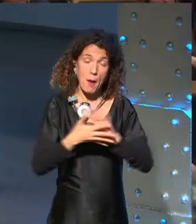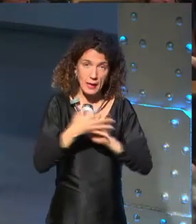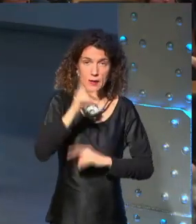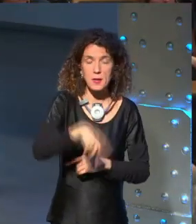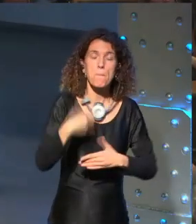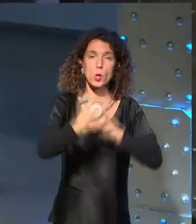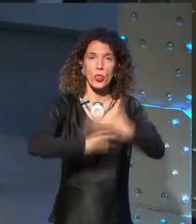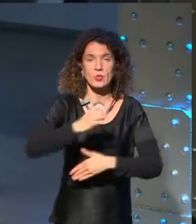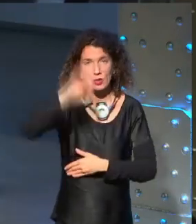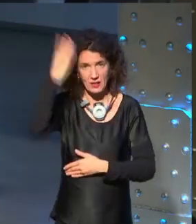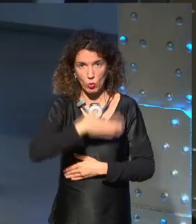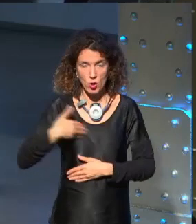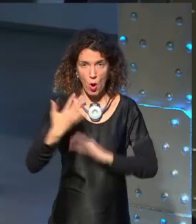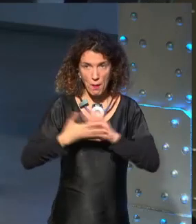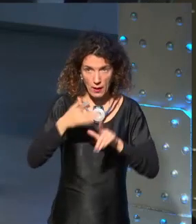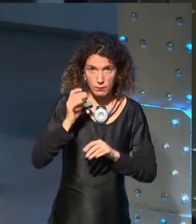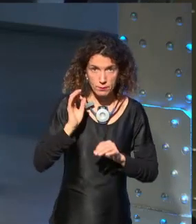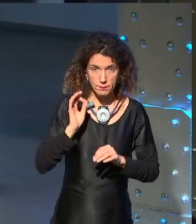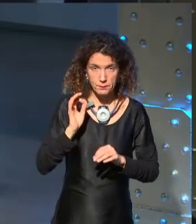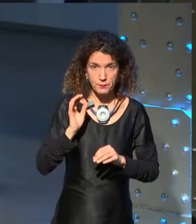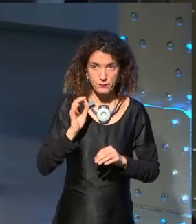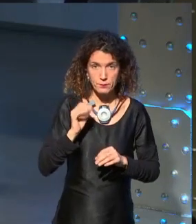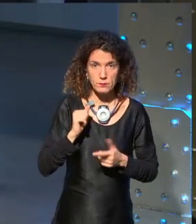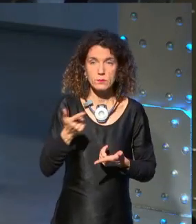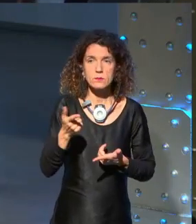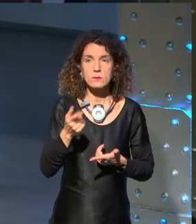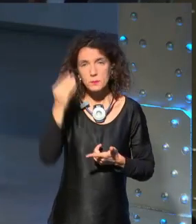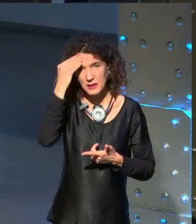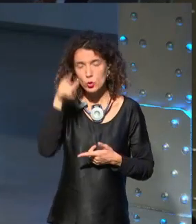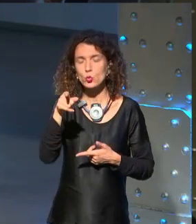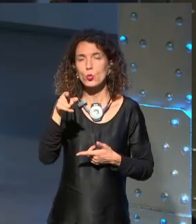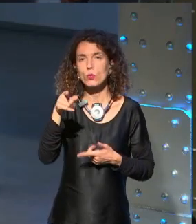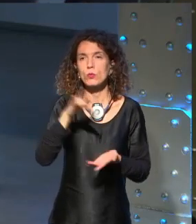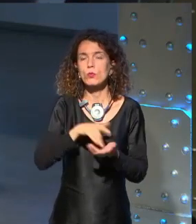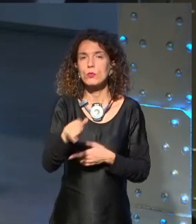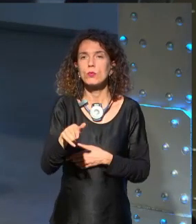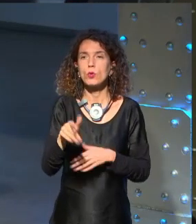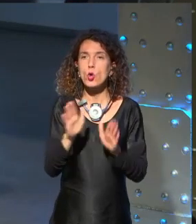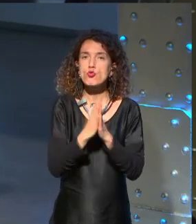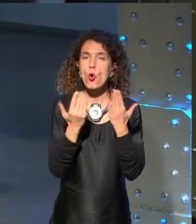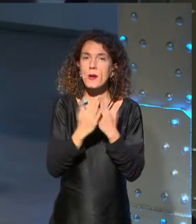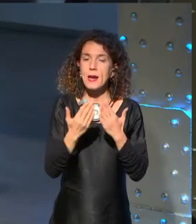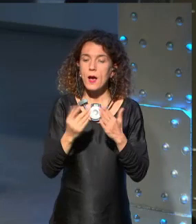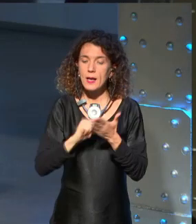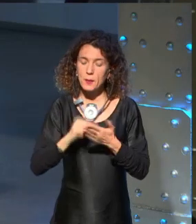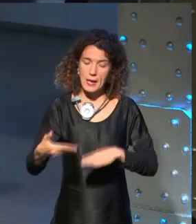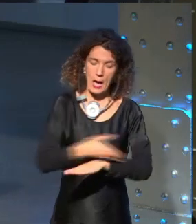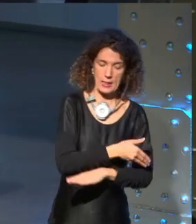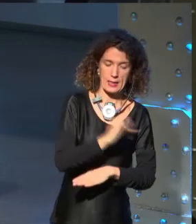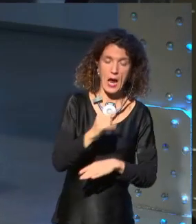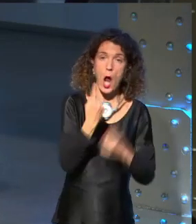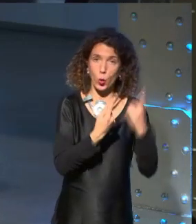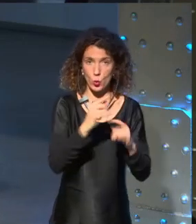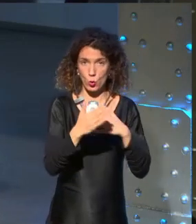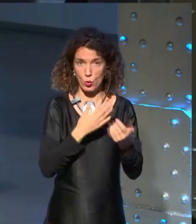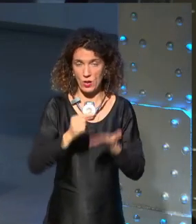Okay, so I'd like to speak about the creation process. How do you conceive a novel